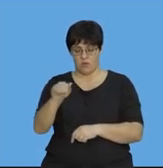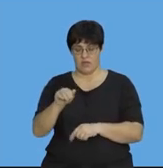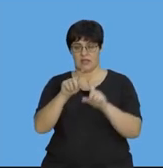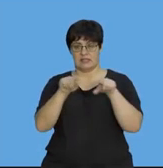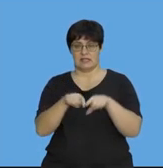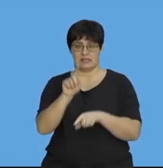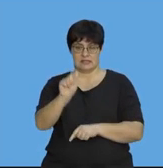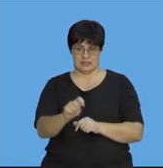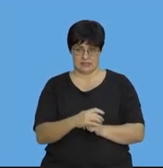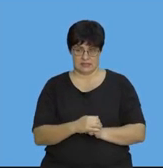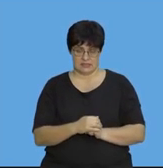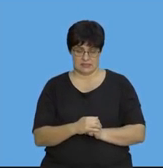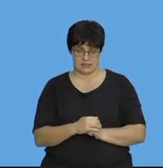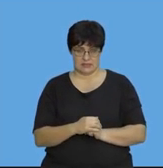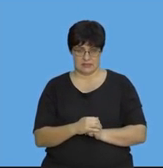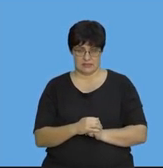over delta T.